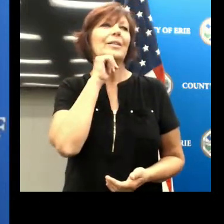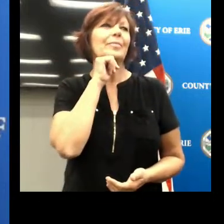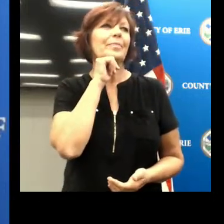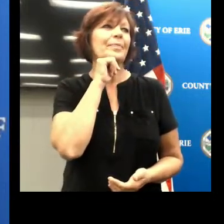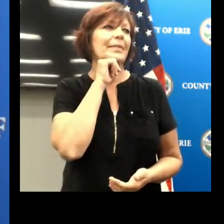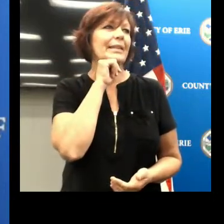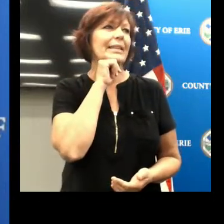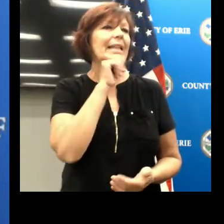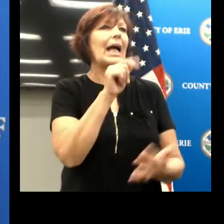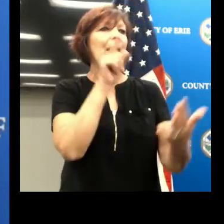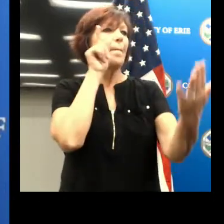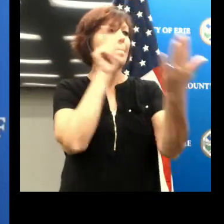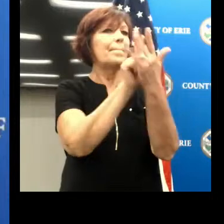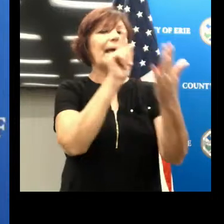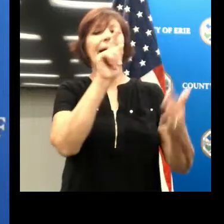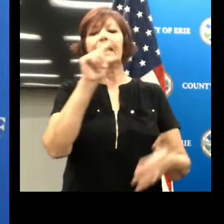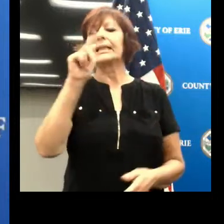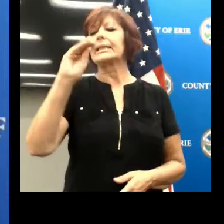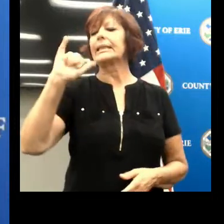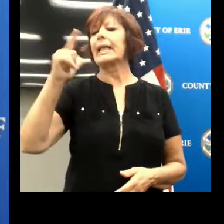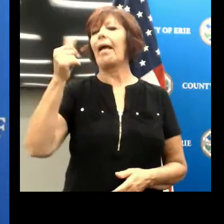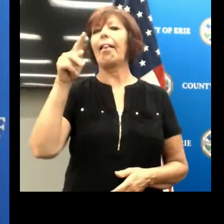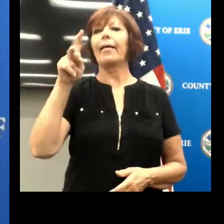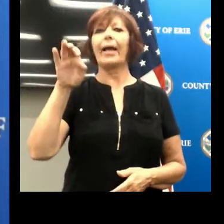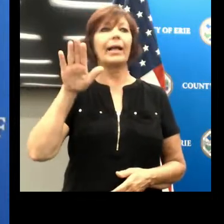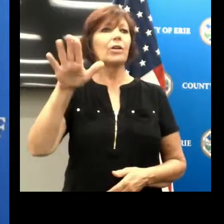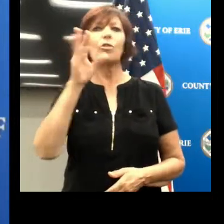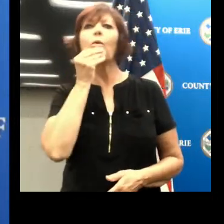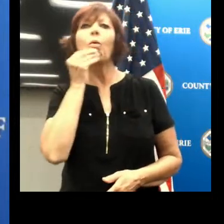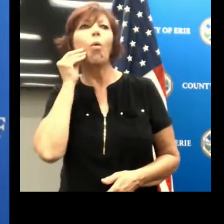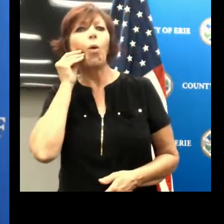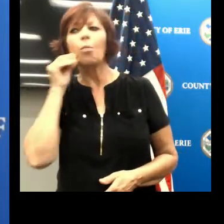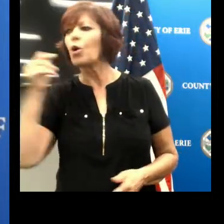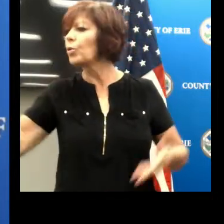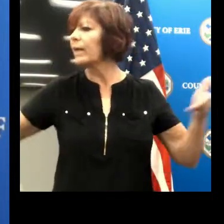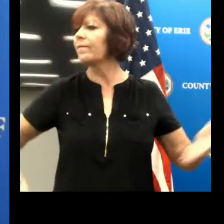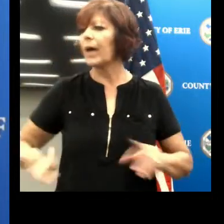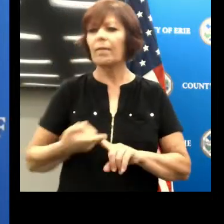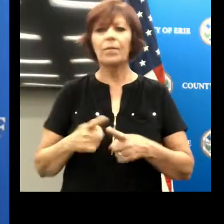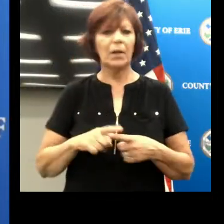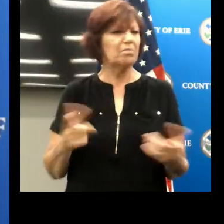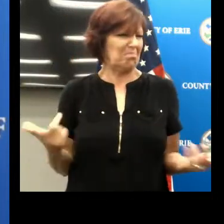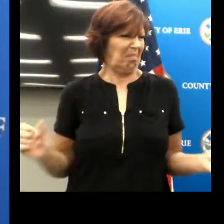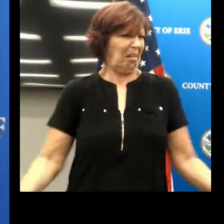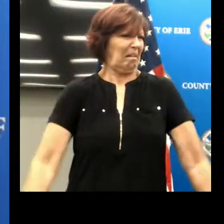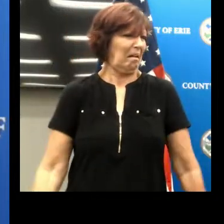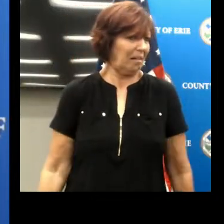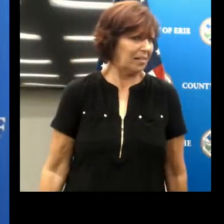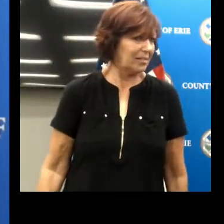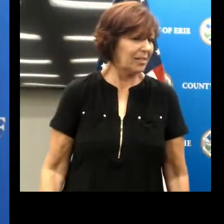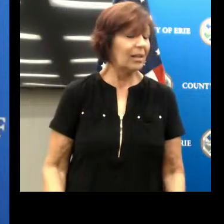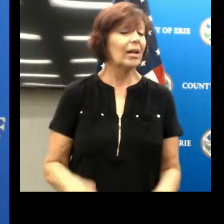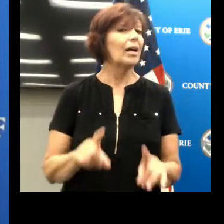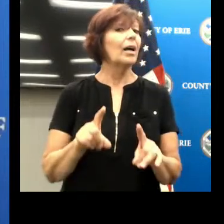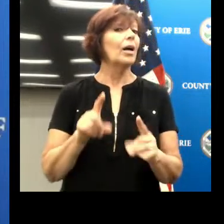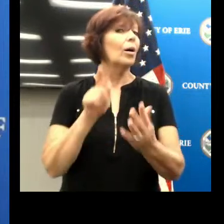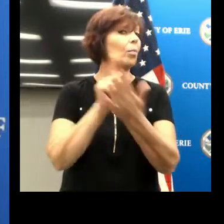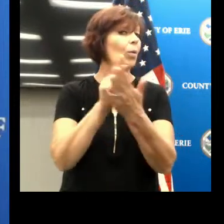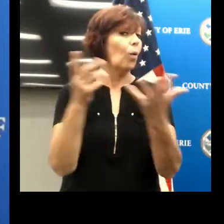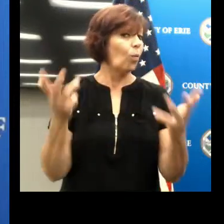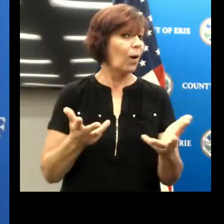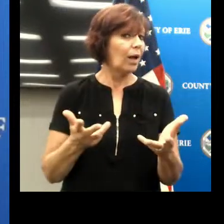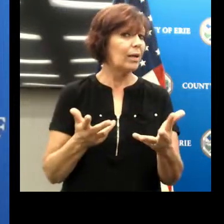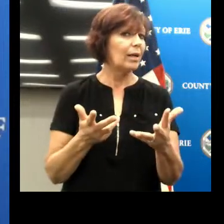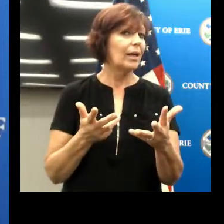would be considered tailgating for someone just to do it in their backyard or to invite some friends over to watch the football game. What's prohibited